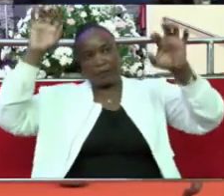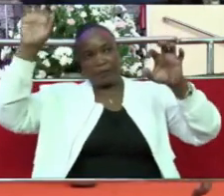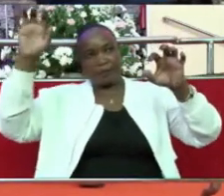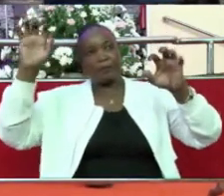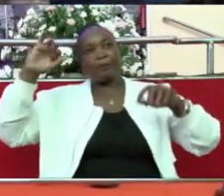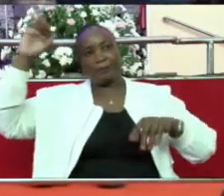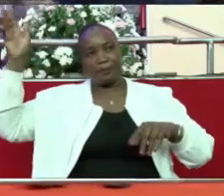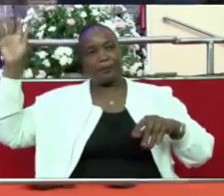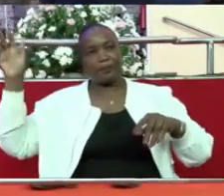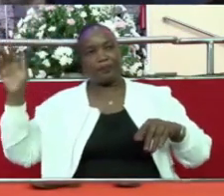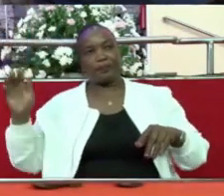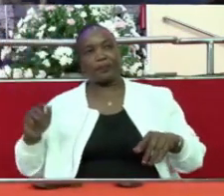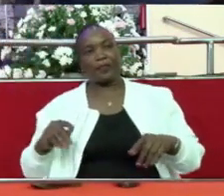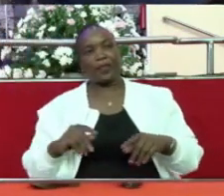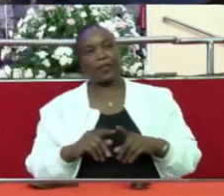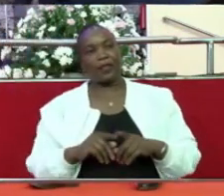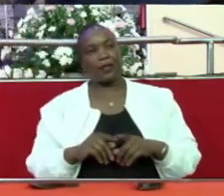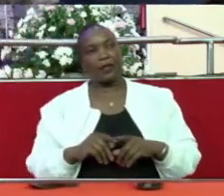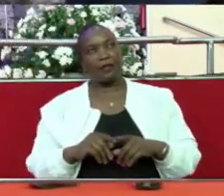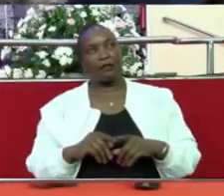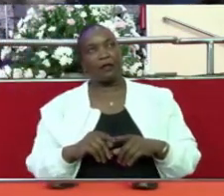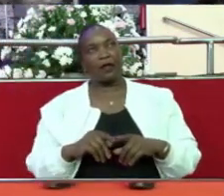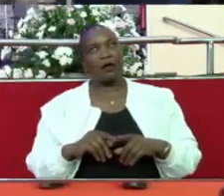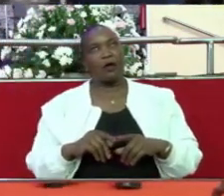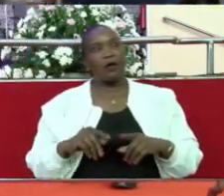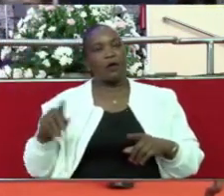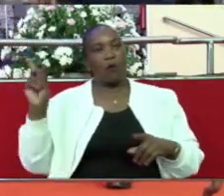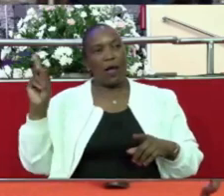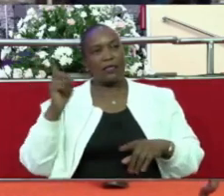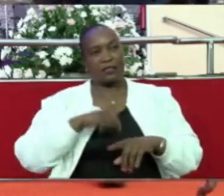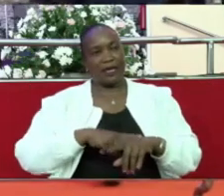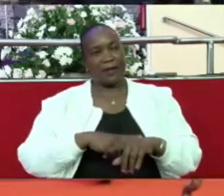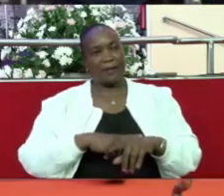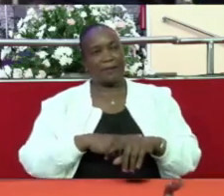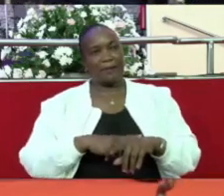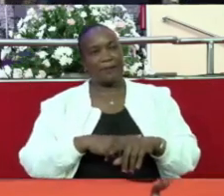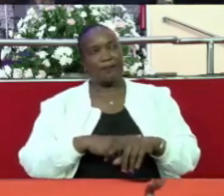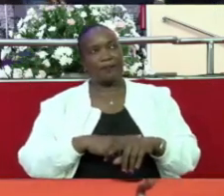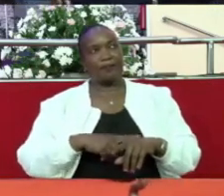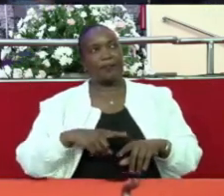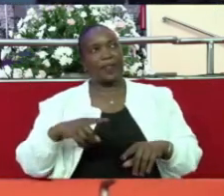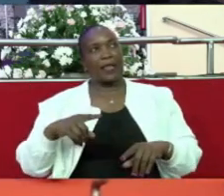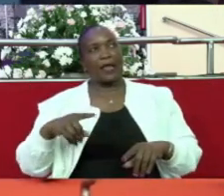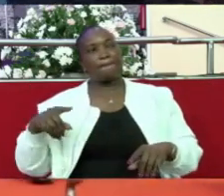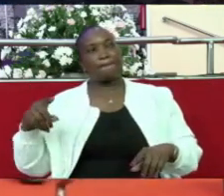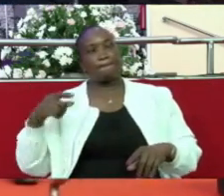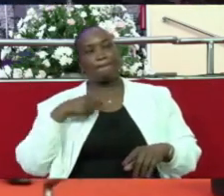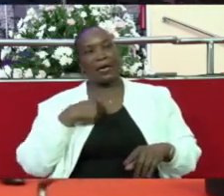God, I was going to Tanzania, and when we approached Mount Kilimanjaro,